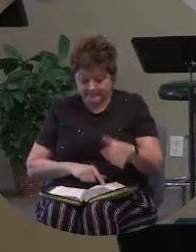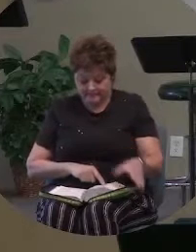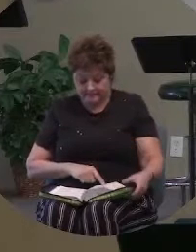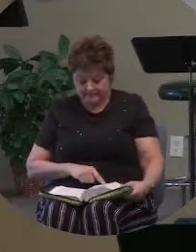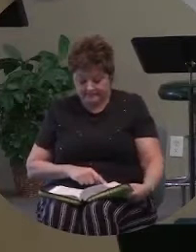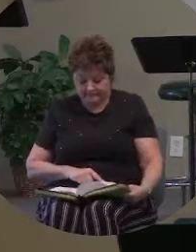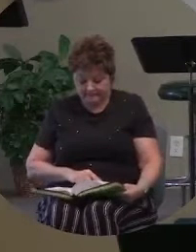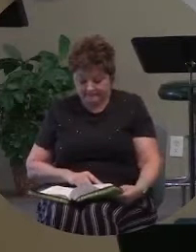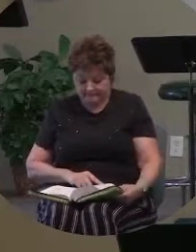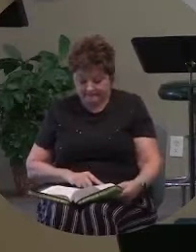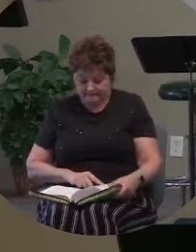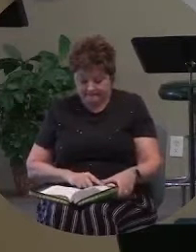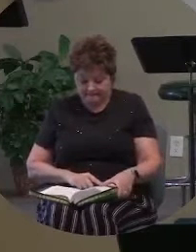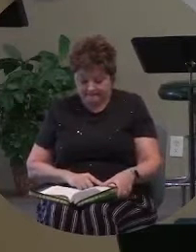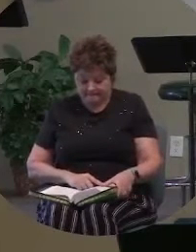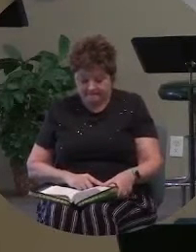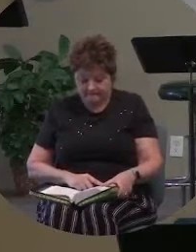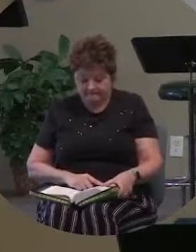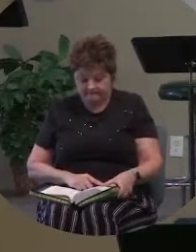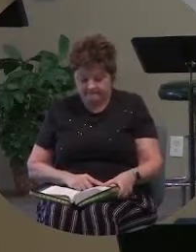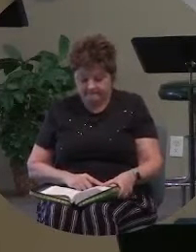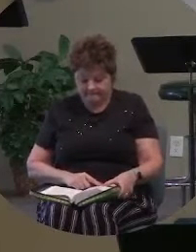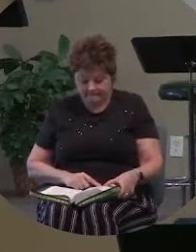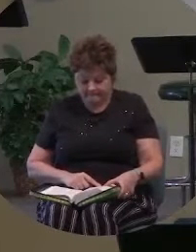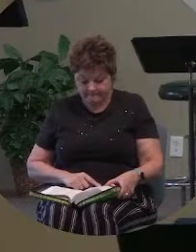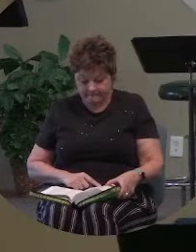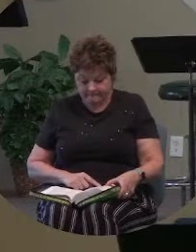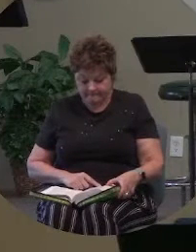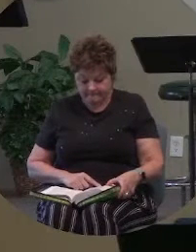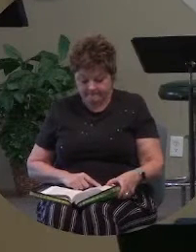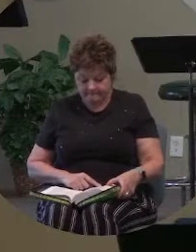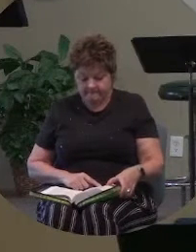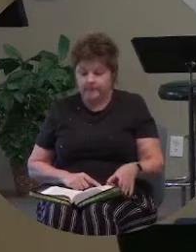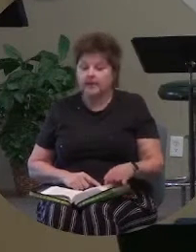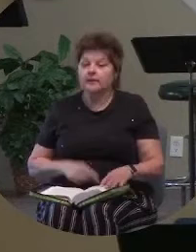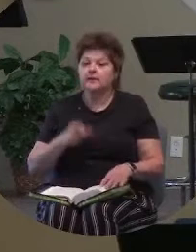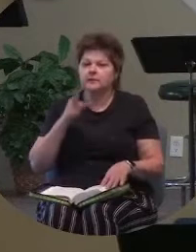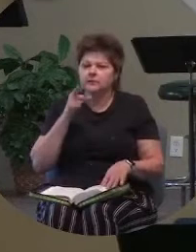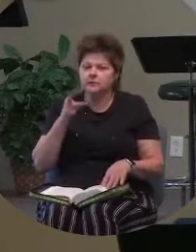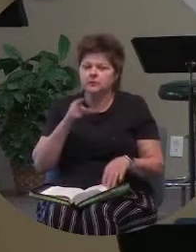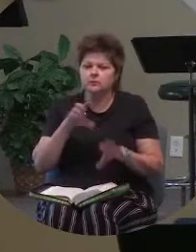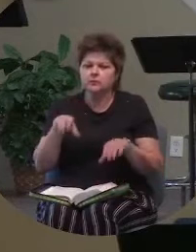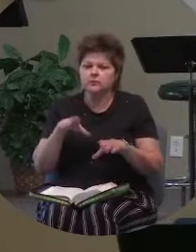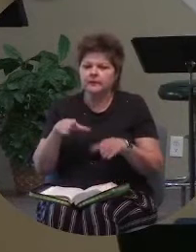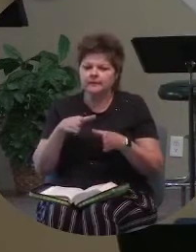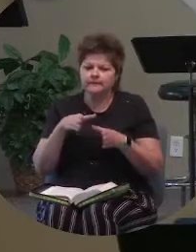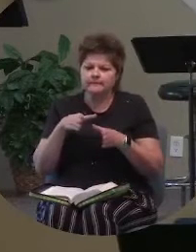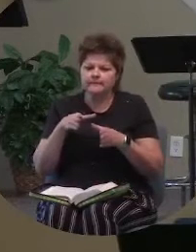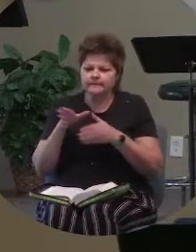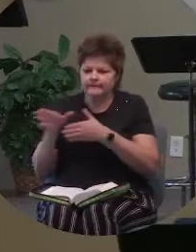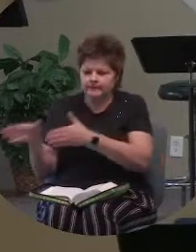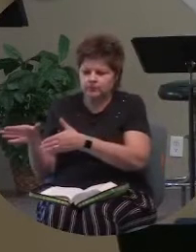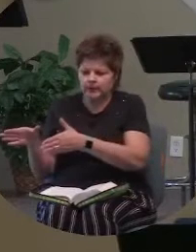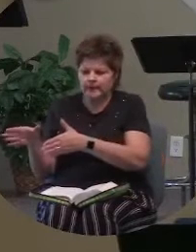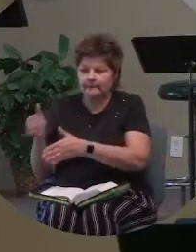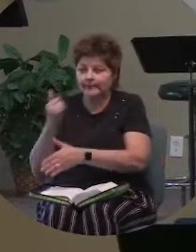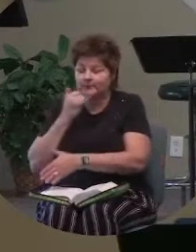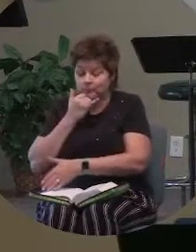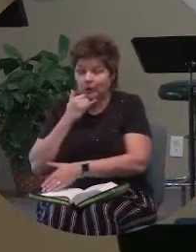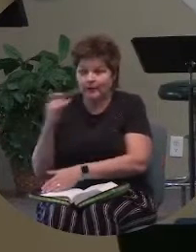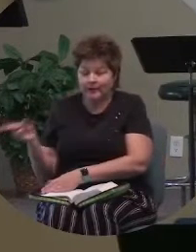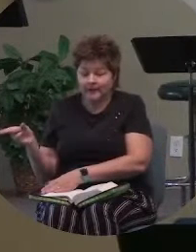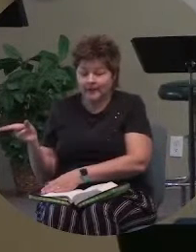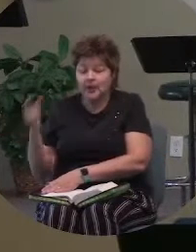this venture into, you guys do it this way, but it's the wrong way.